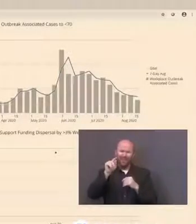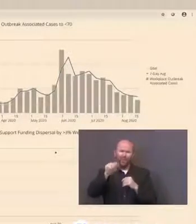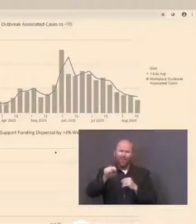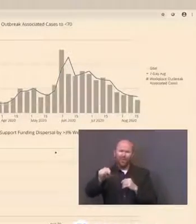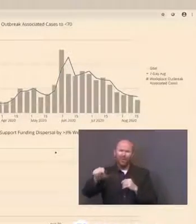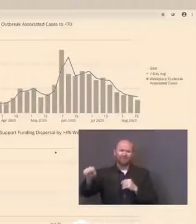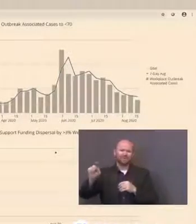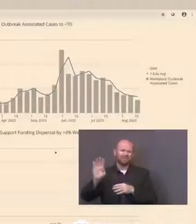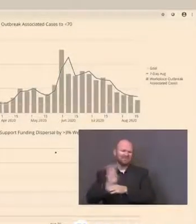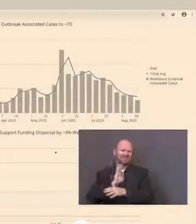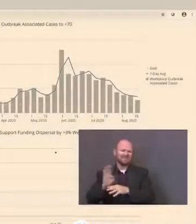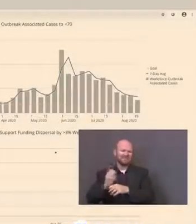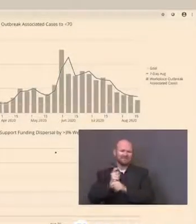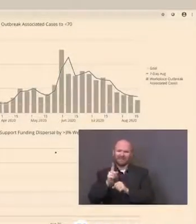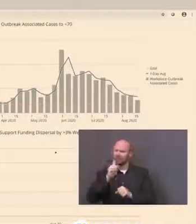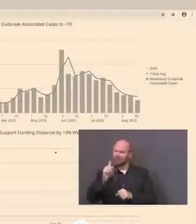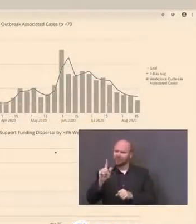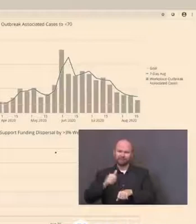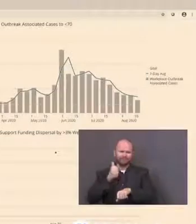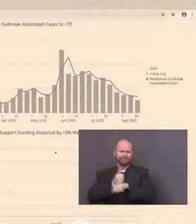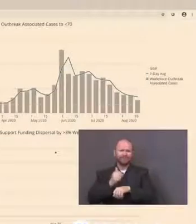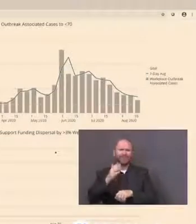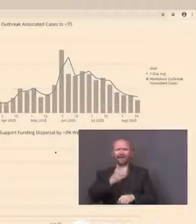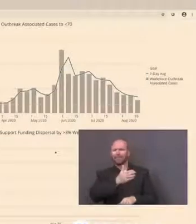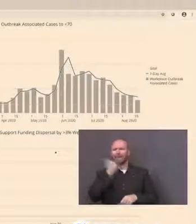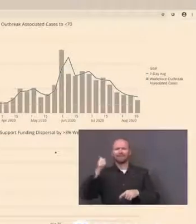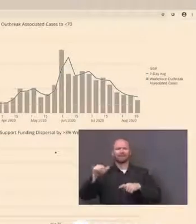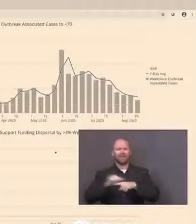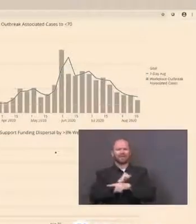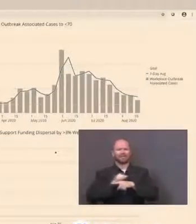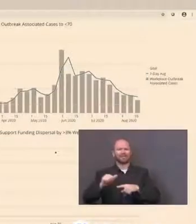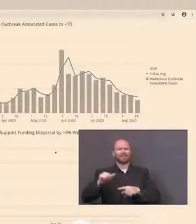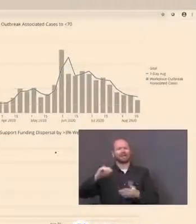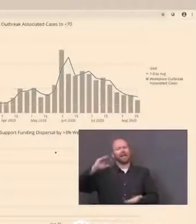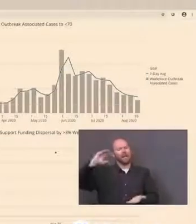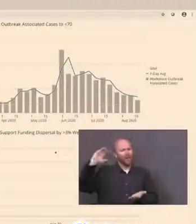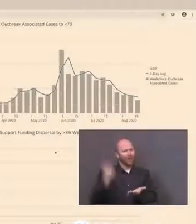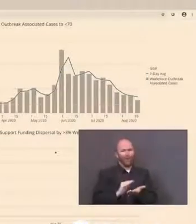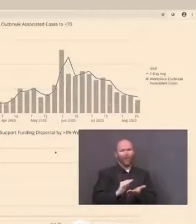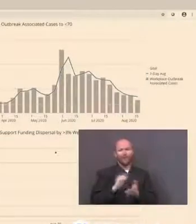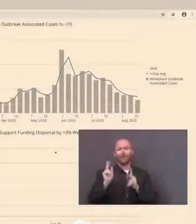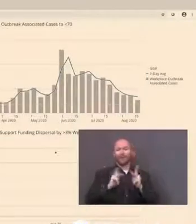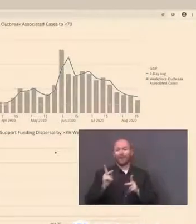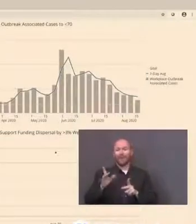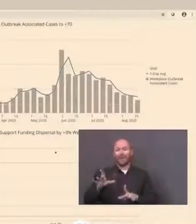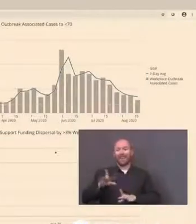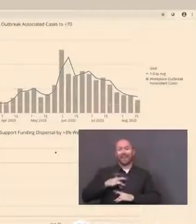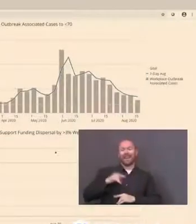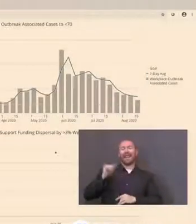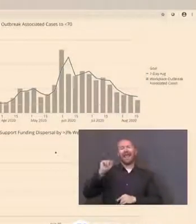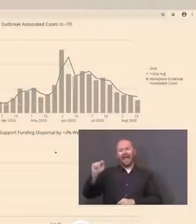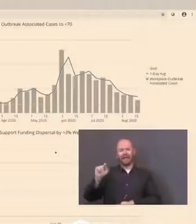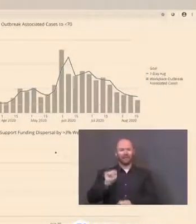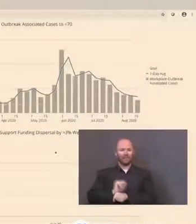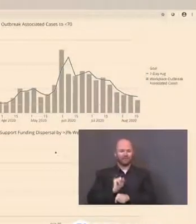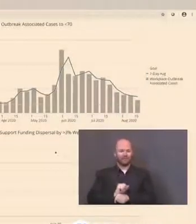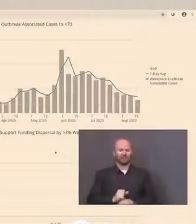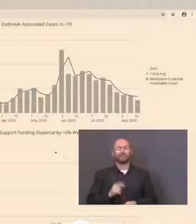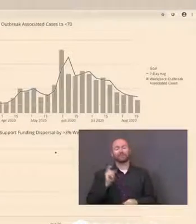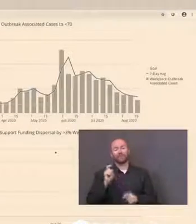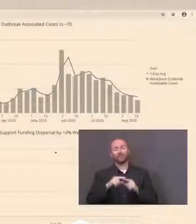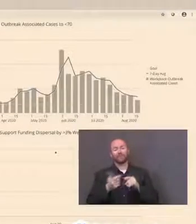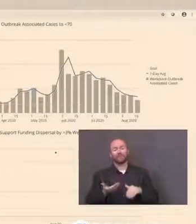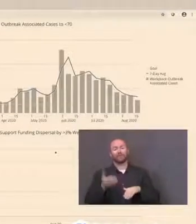leaders there to help implement best practices and lower those outbreaks. And then we want to increase awareness and participation with